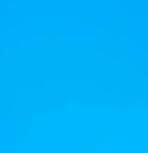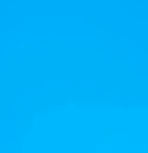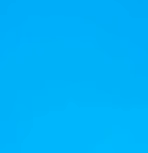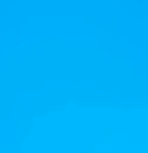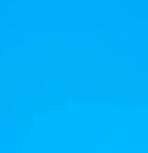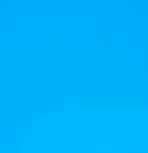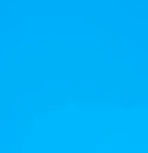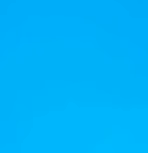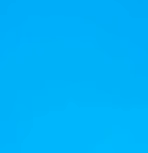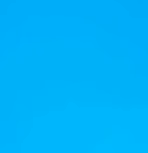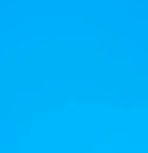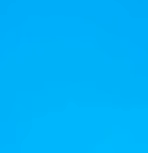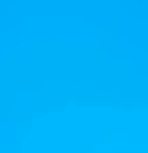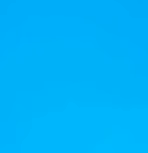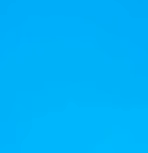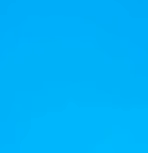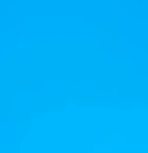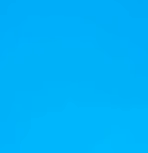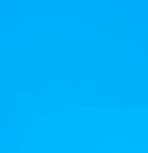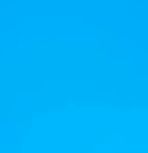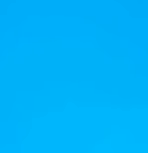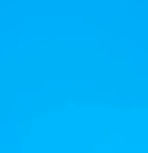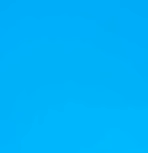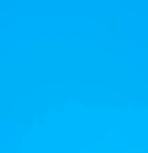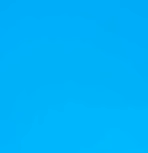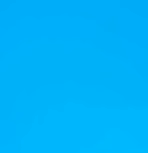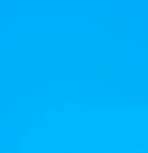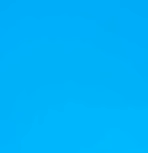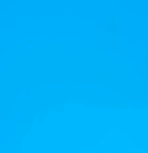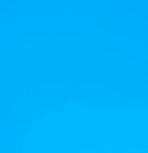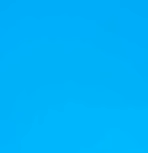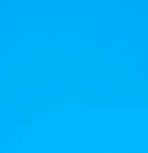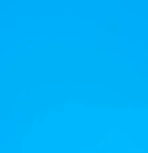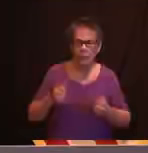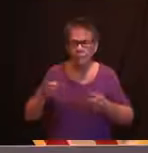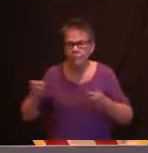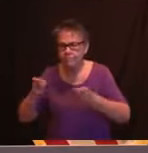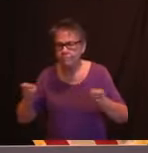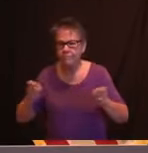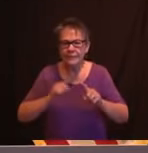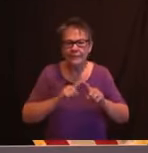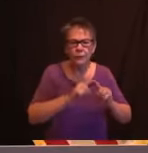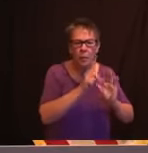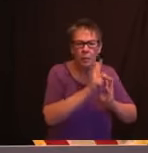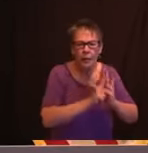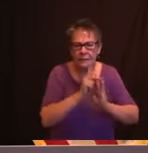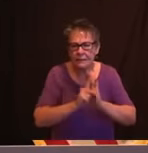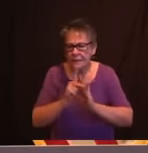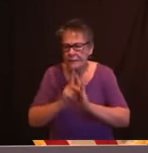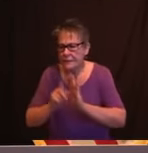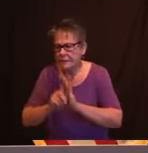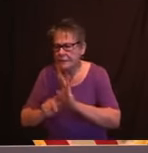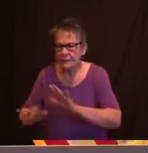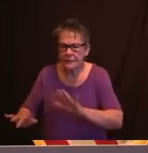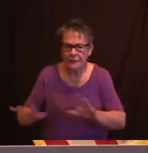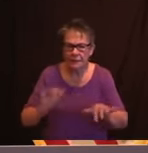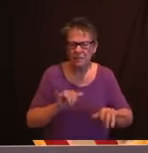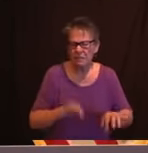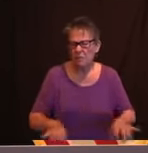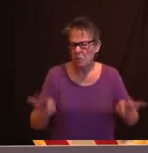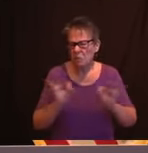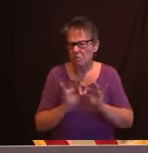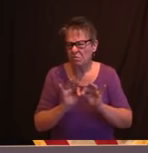definition, the head of policy in our administration touches across the waterfront. We